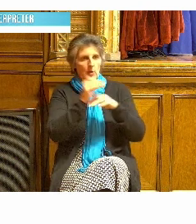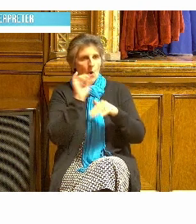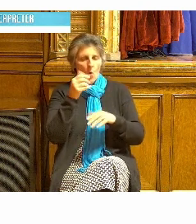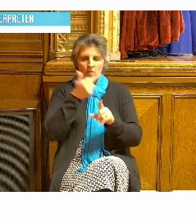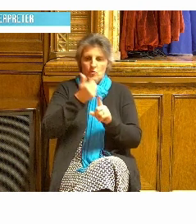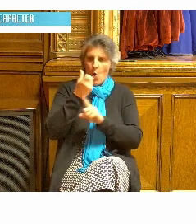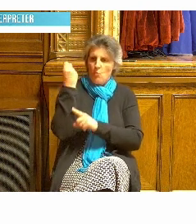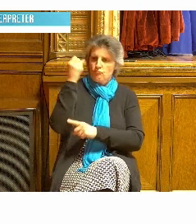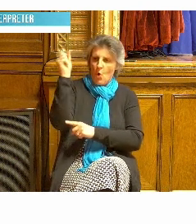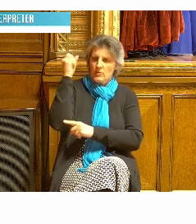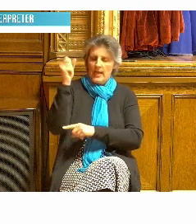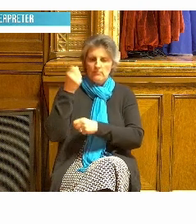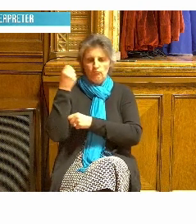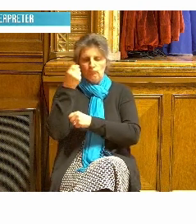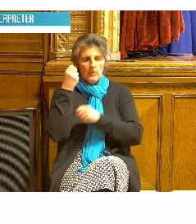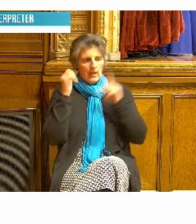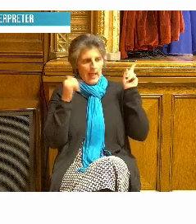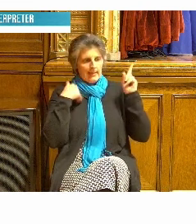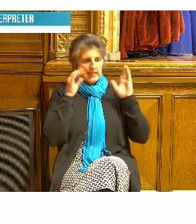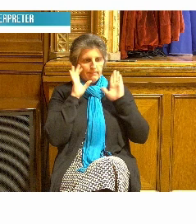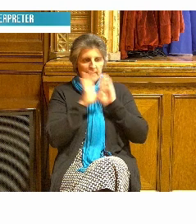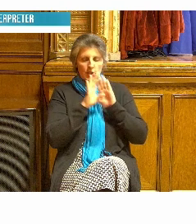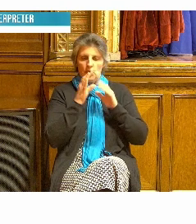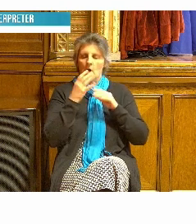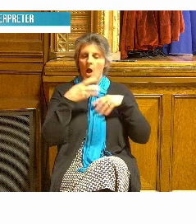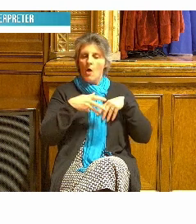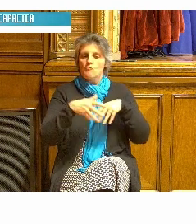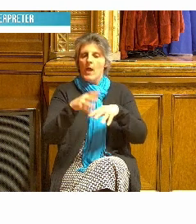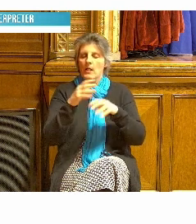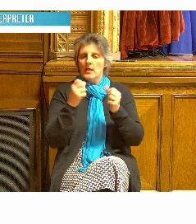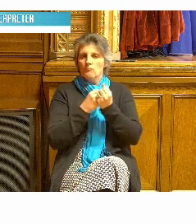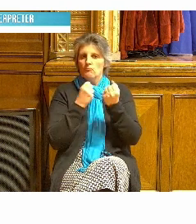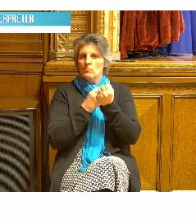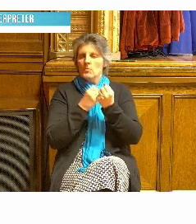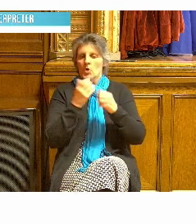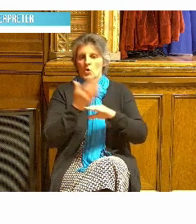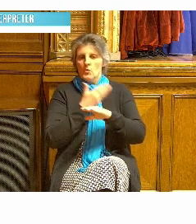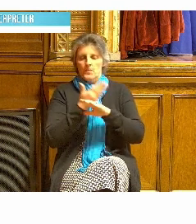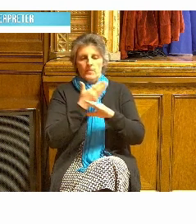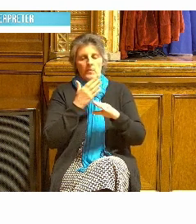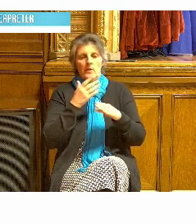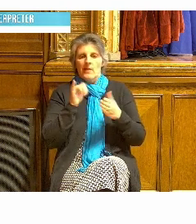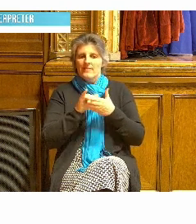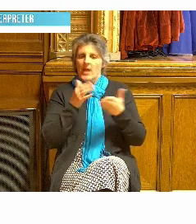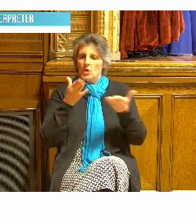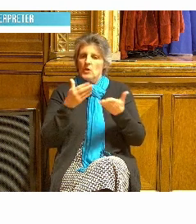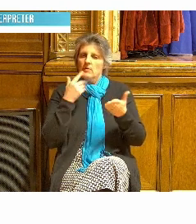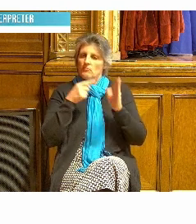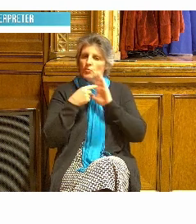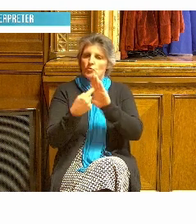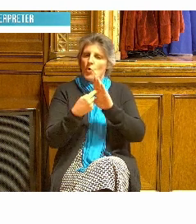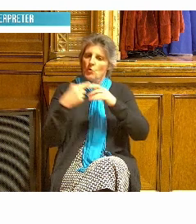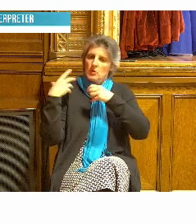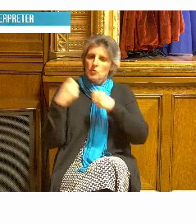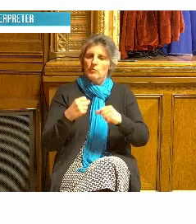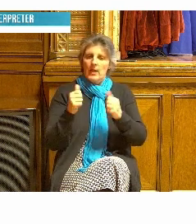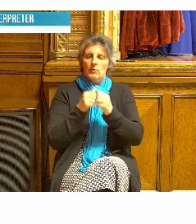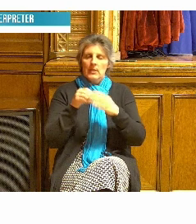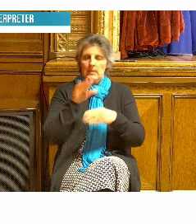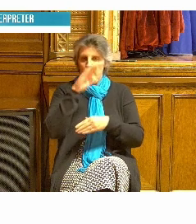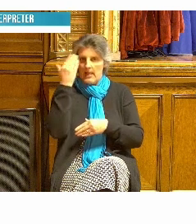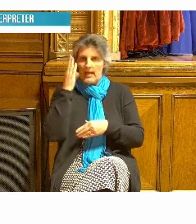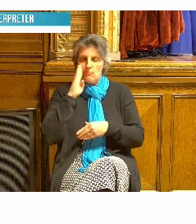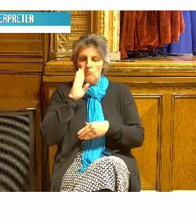in this picture at the bottom, which was a rally protesting urban renewal. Their service was a manifestation of the strength within Black and brown